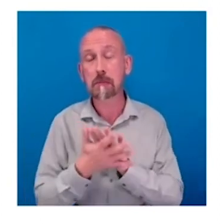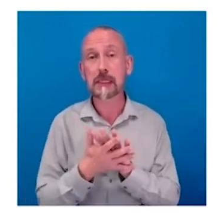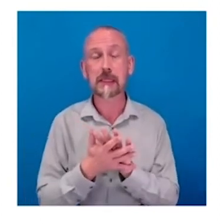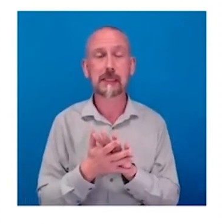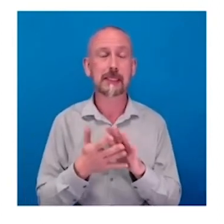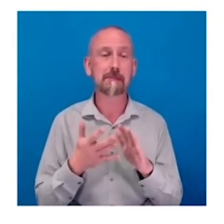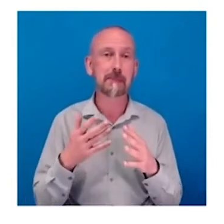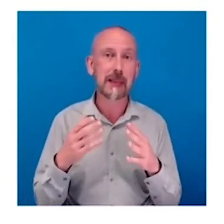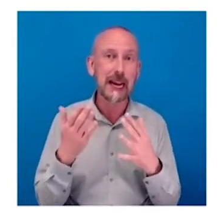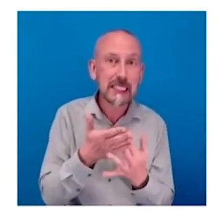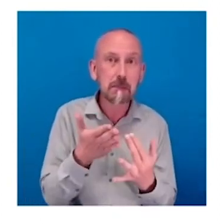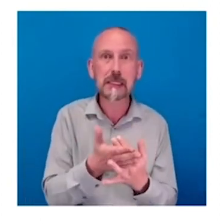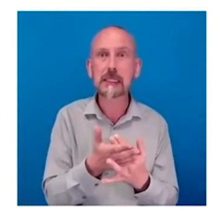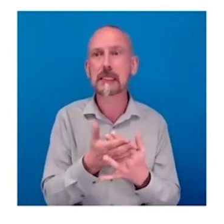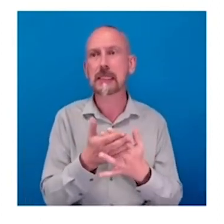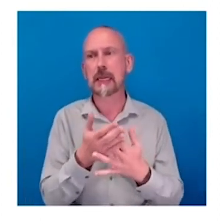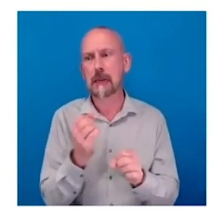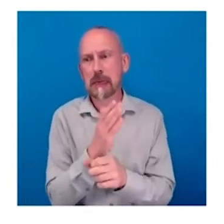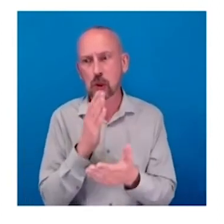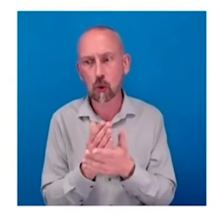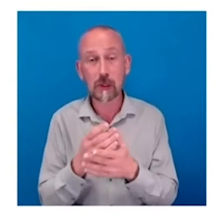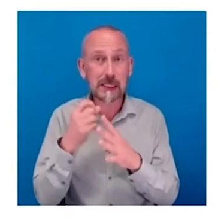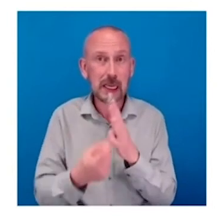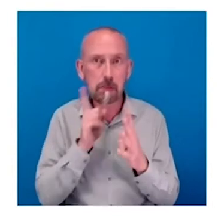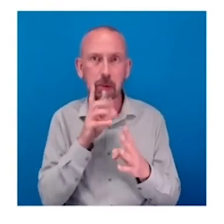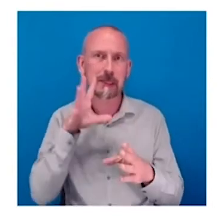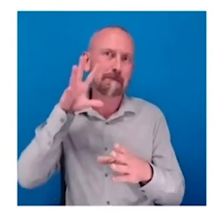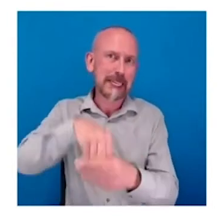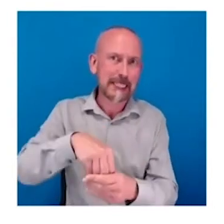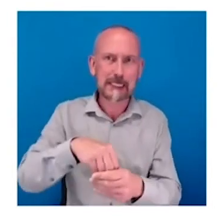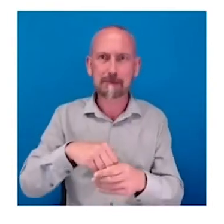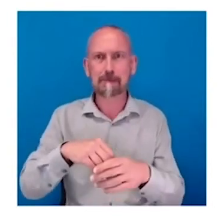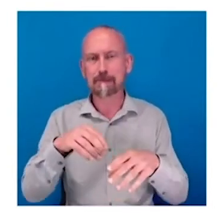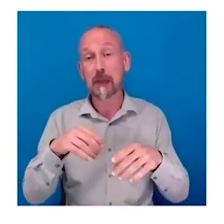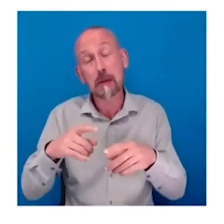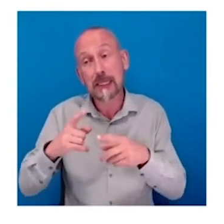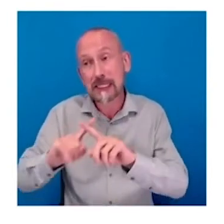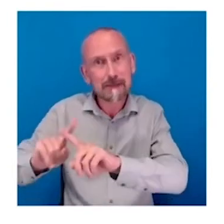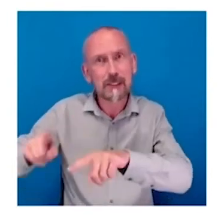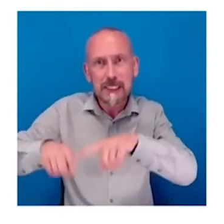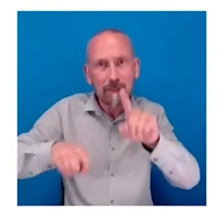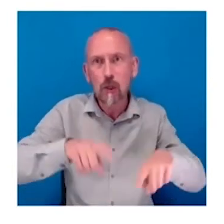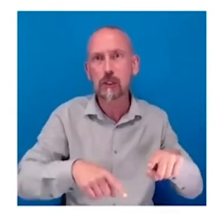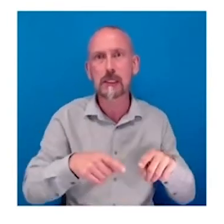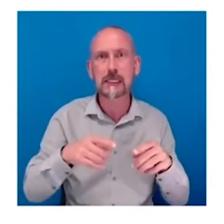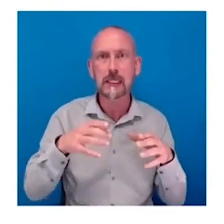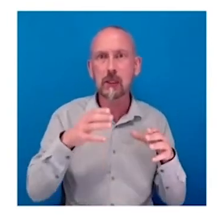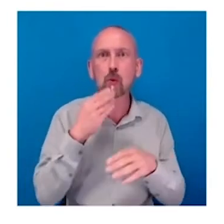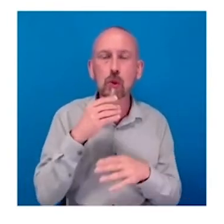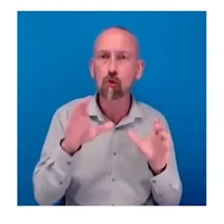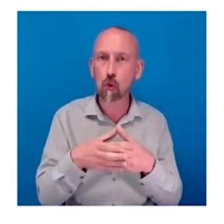accessibility and of embedding people with disabilities in a more diverse user groups into the design and development and deployment process become even